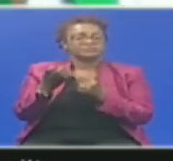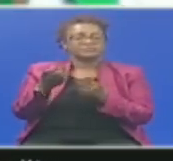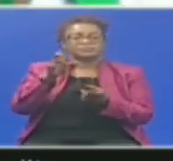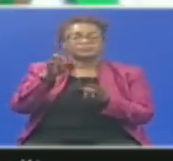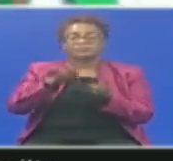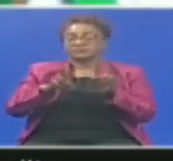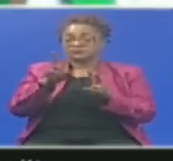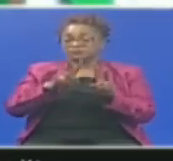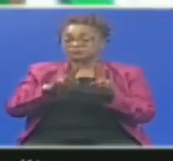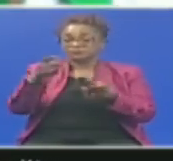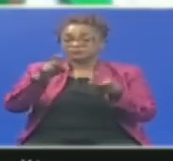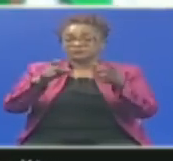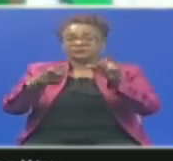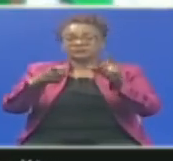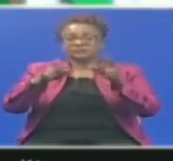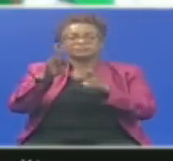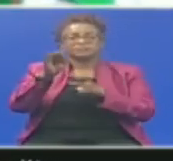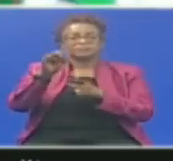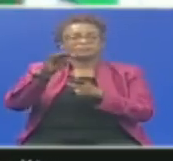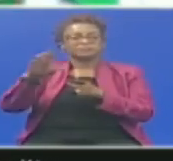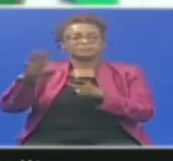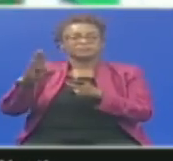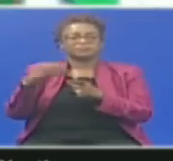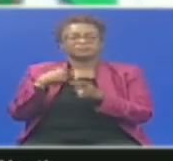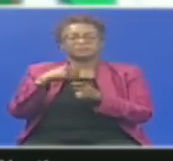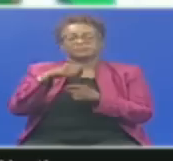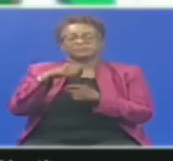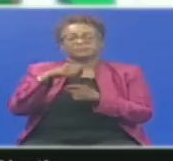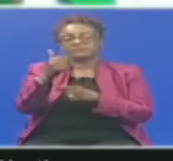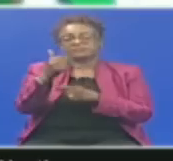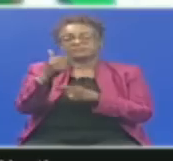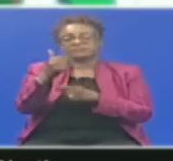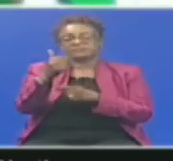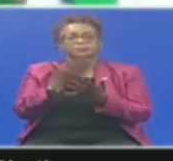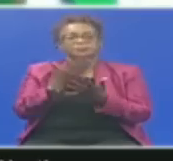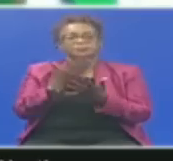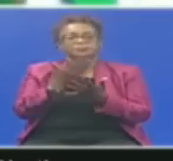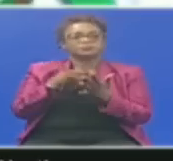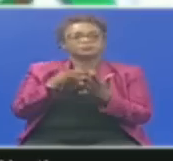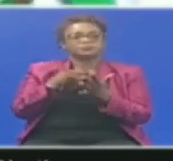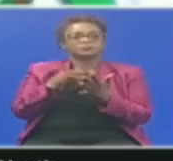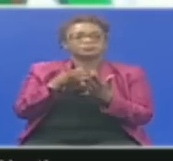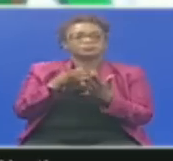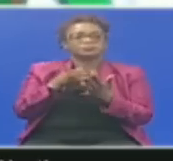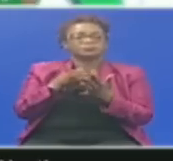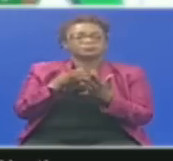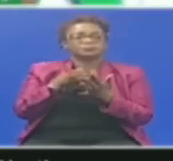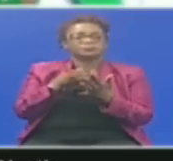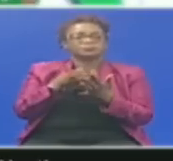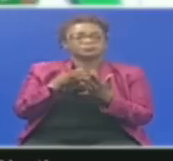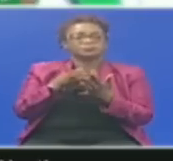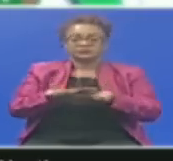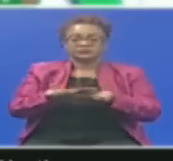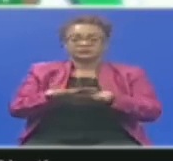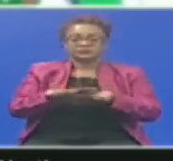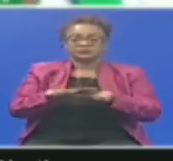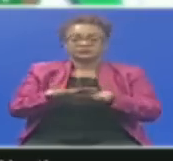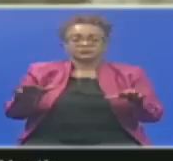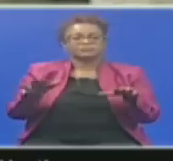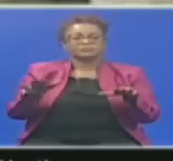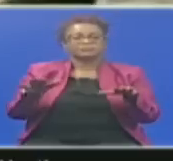bamboo alone, you'll get a lot of other products, including floor mats, furniture.